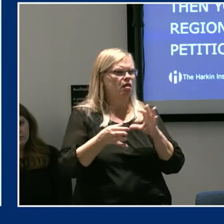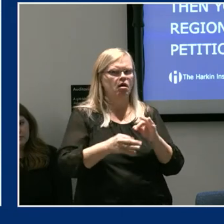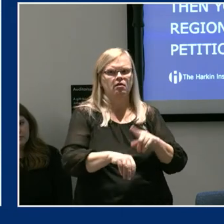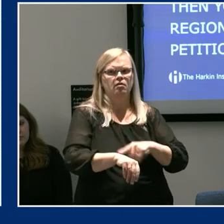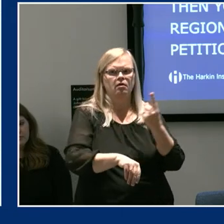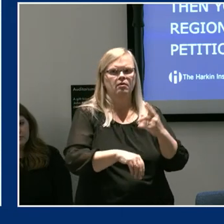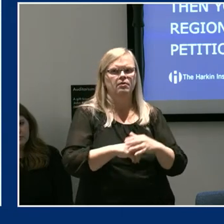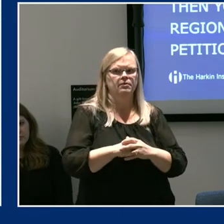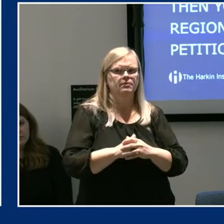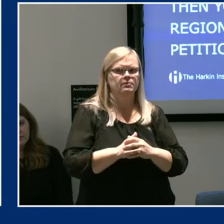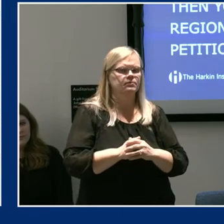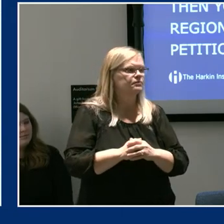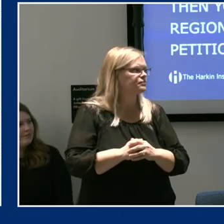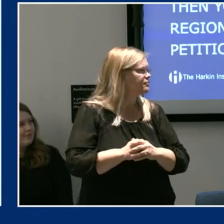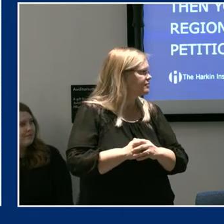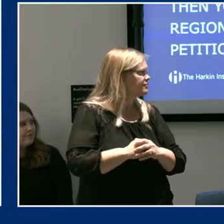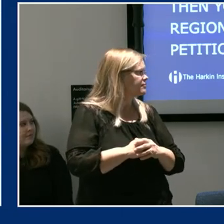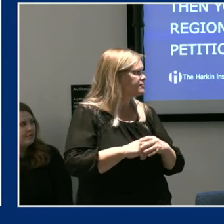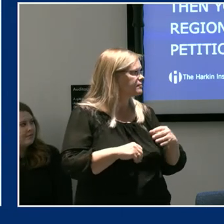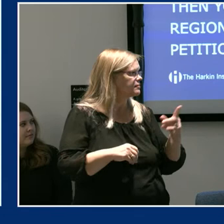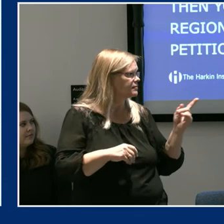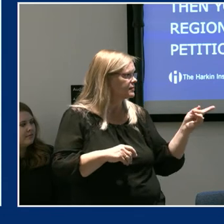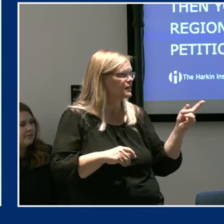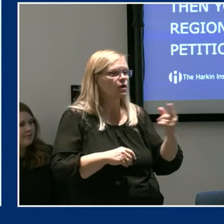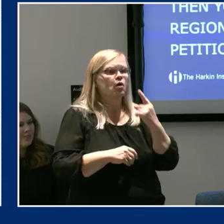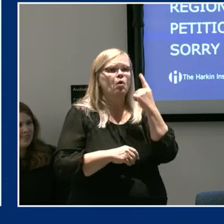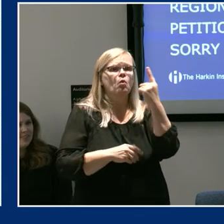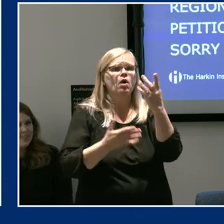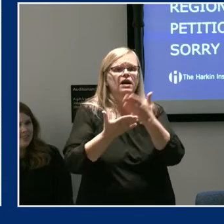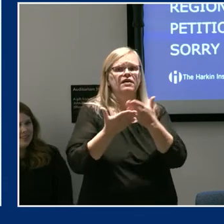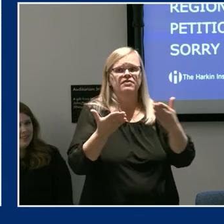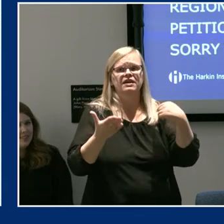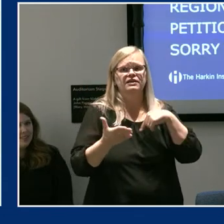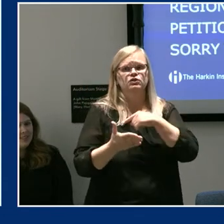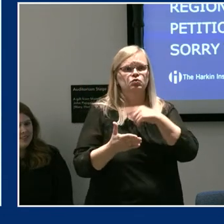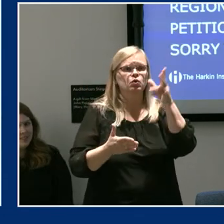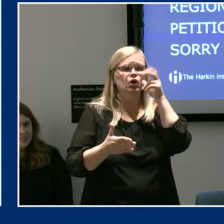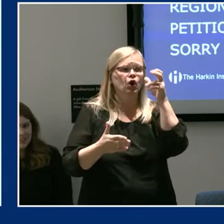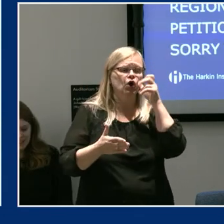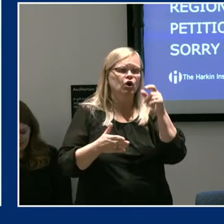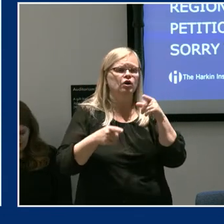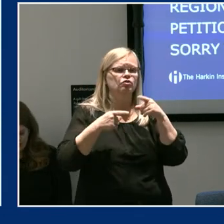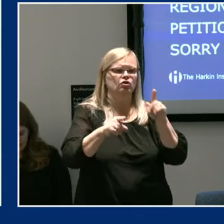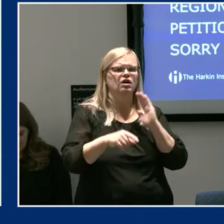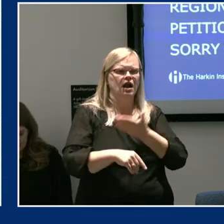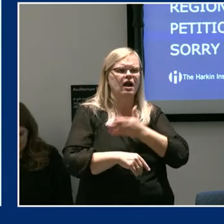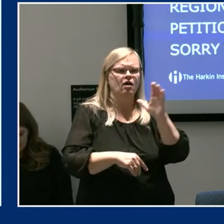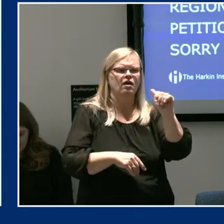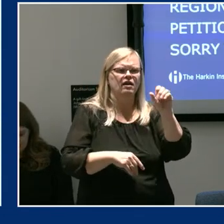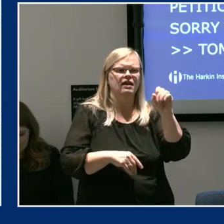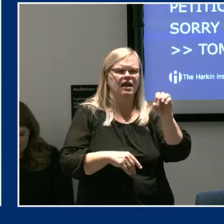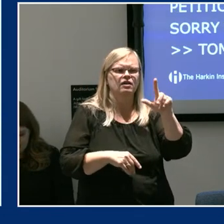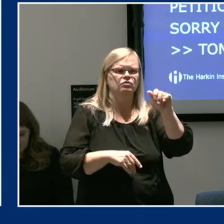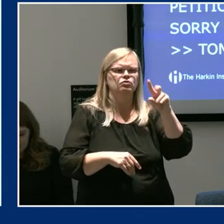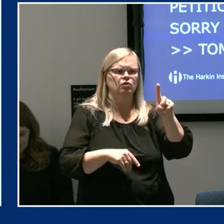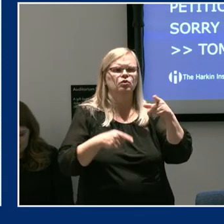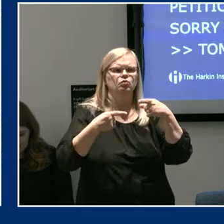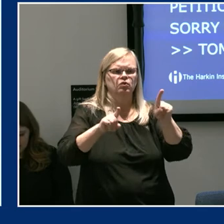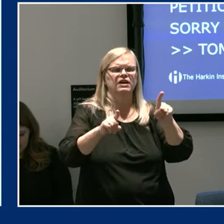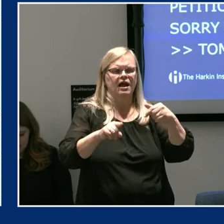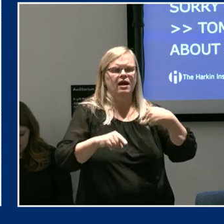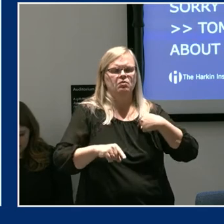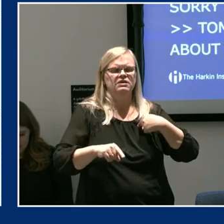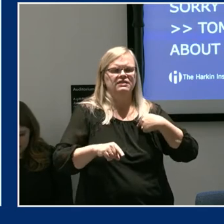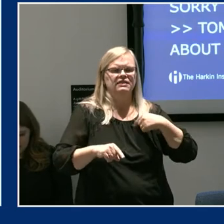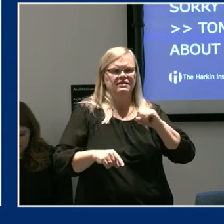think, just hearing this again, one of the things we heard about in our caseload when I was in the Senate House